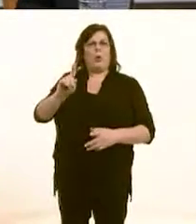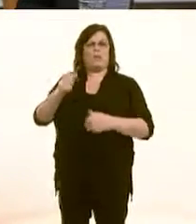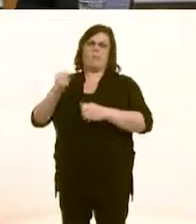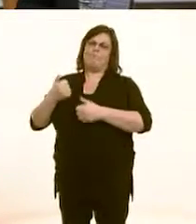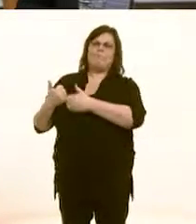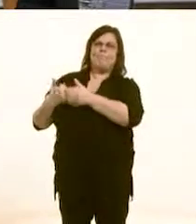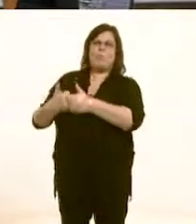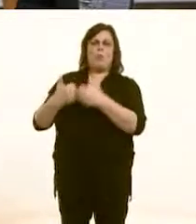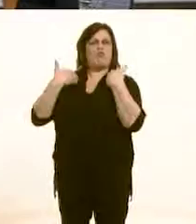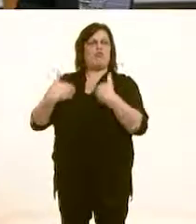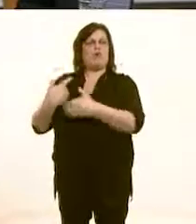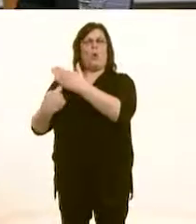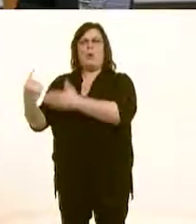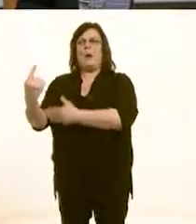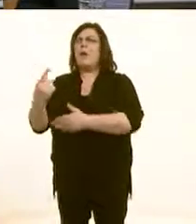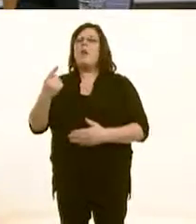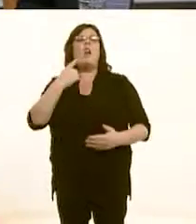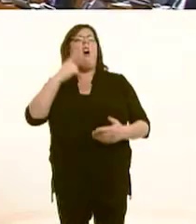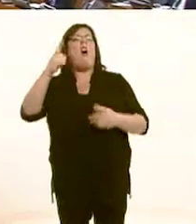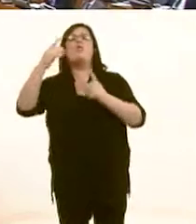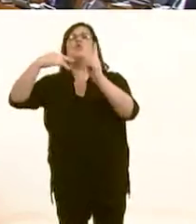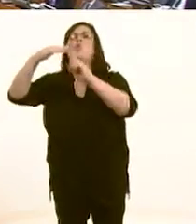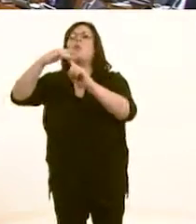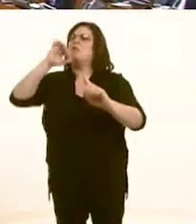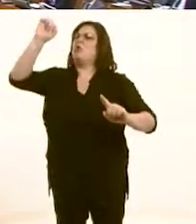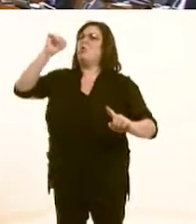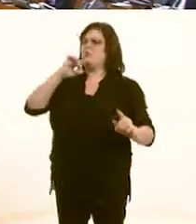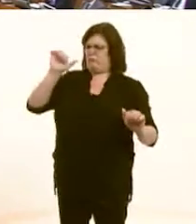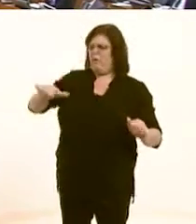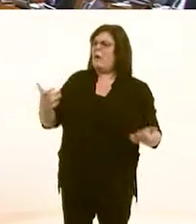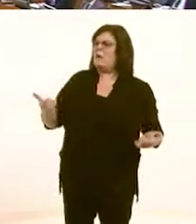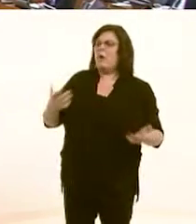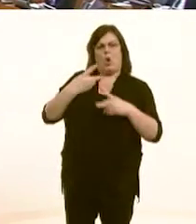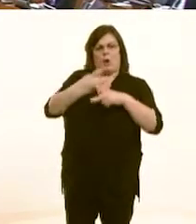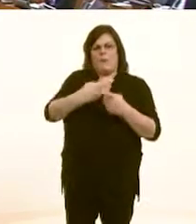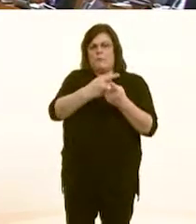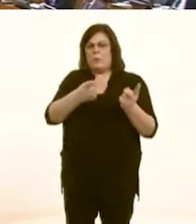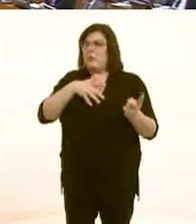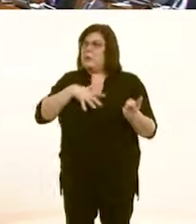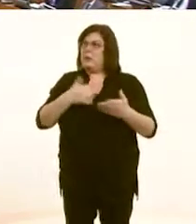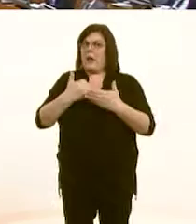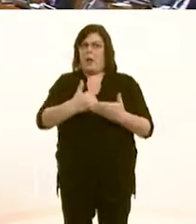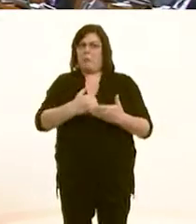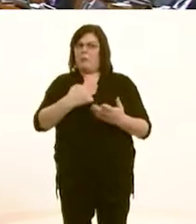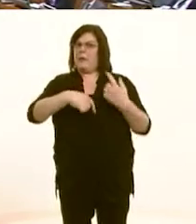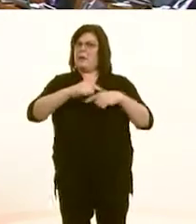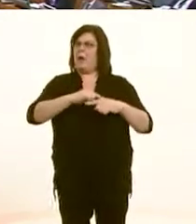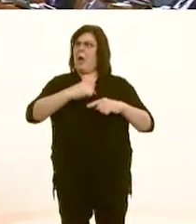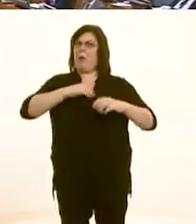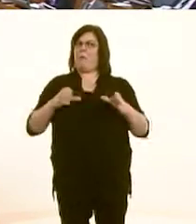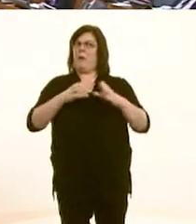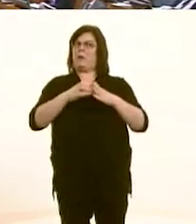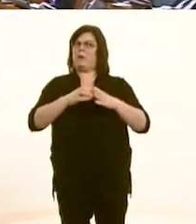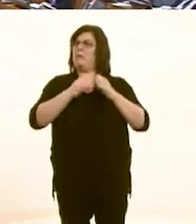to support. It is socialism. Yeah, you're right. I'm quite happy to bring that out. It is. Looking after those who need help most is part of what we stand for as a party. If that's